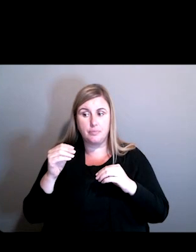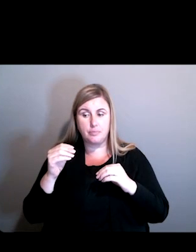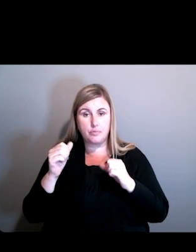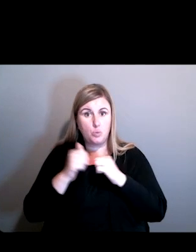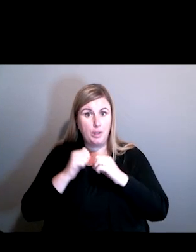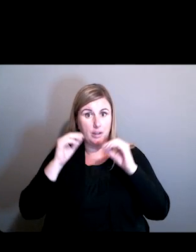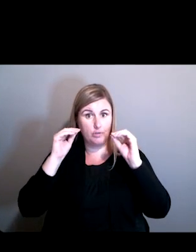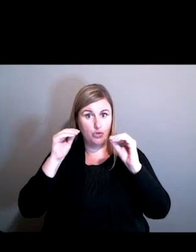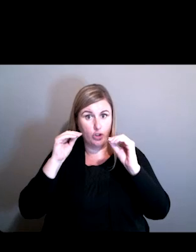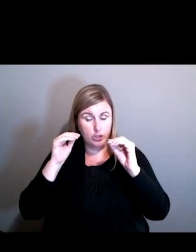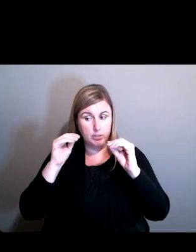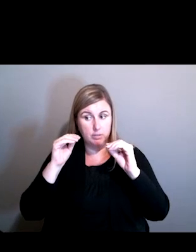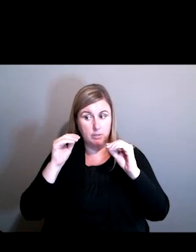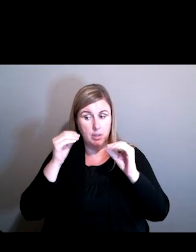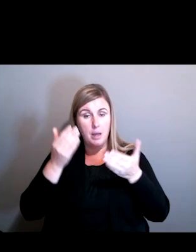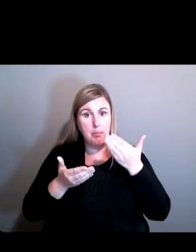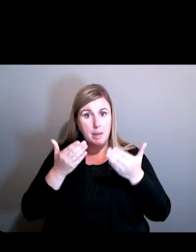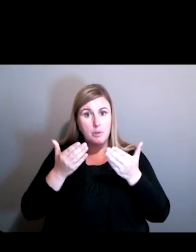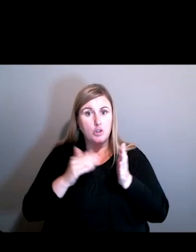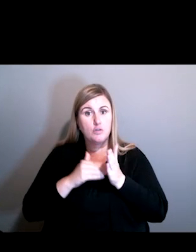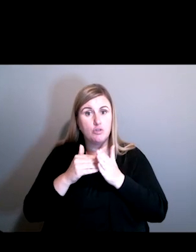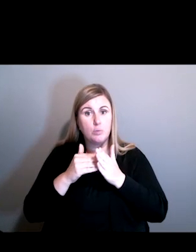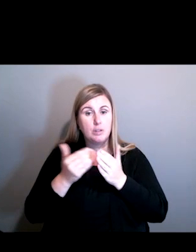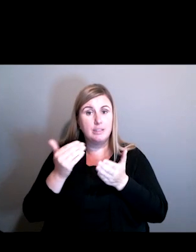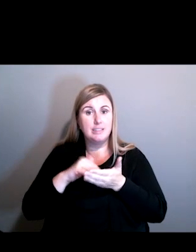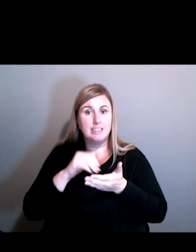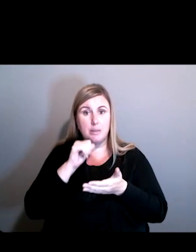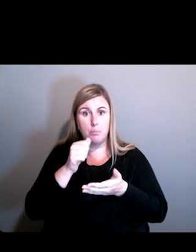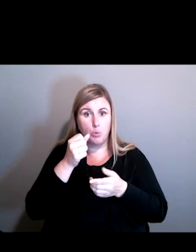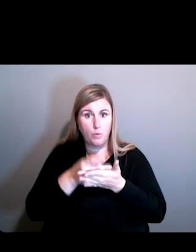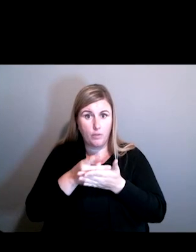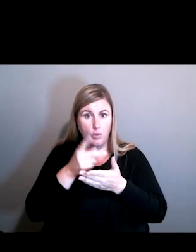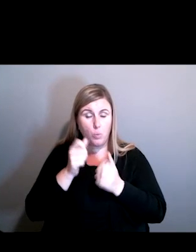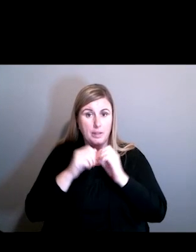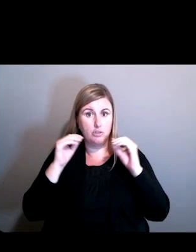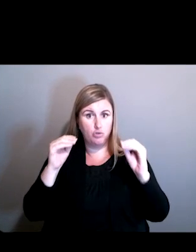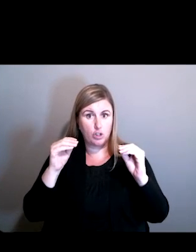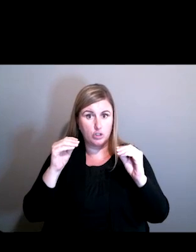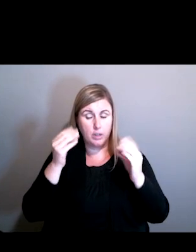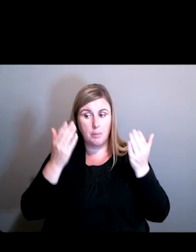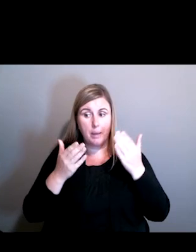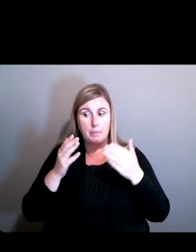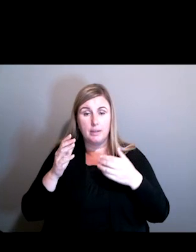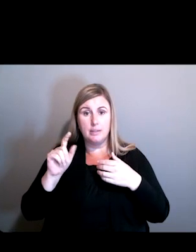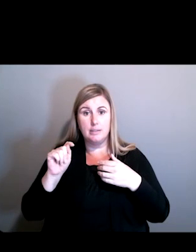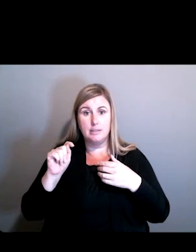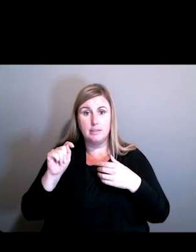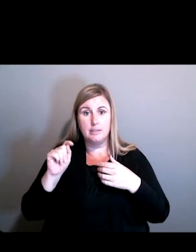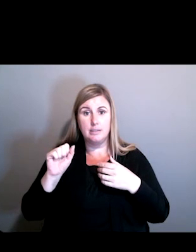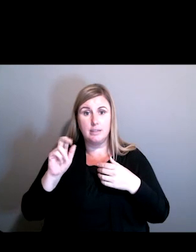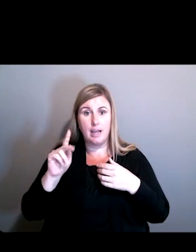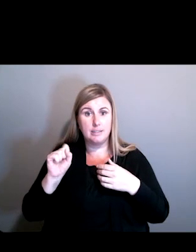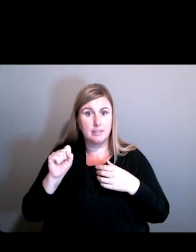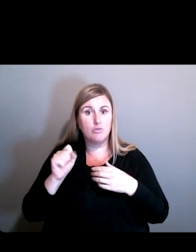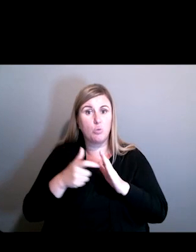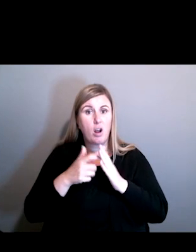the instruction. Maybe there's frequent disapproval with instruction. Maybe tasks require a bunch